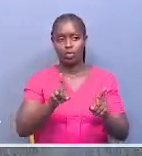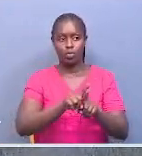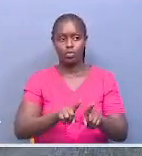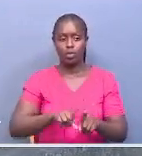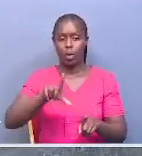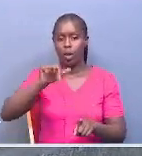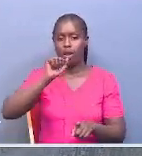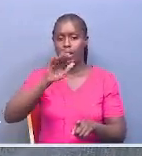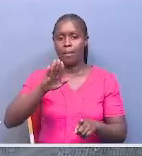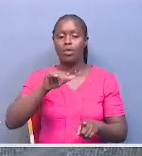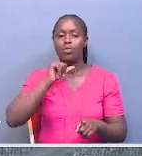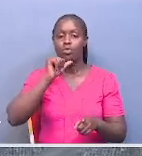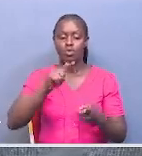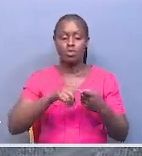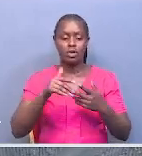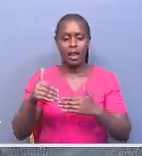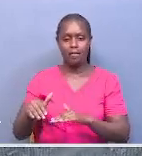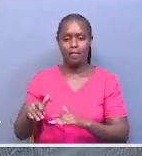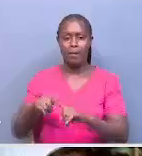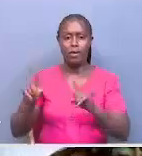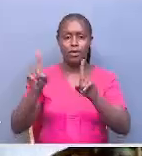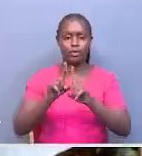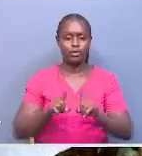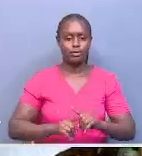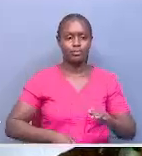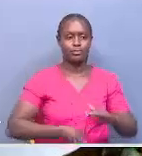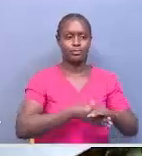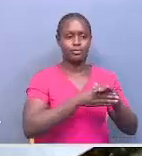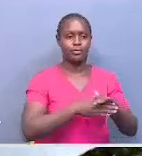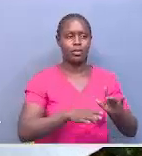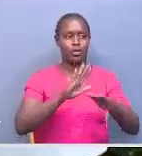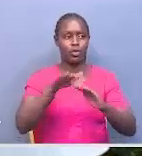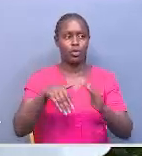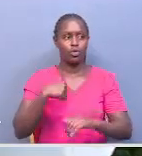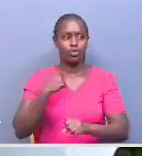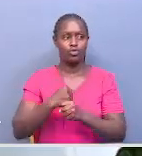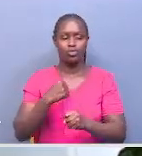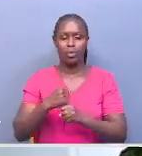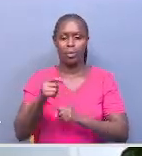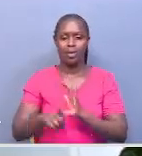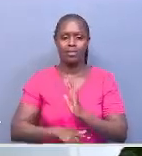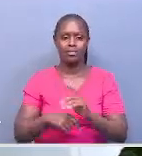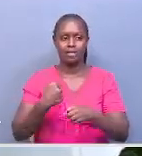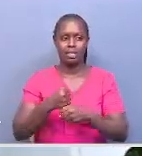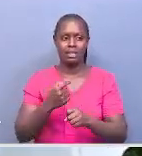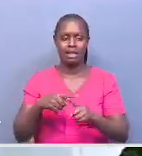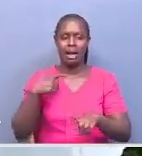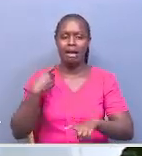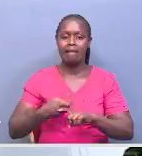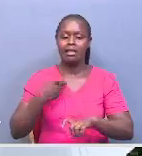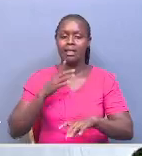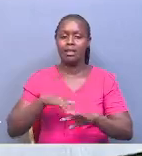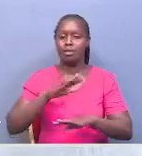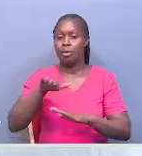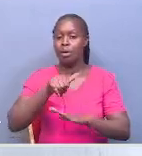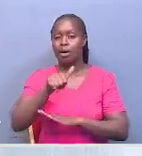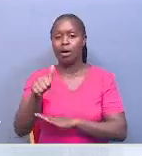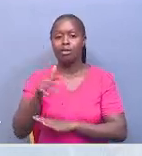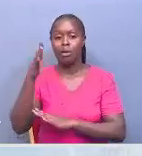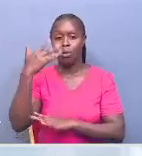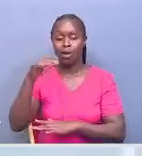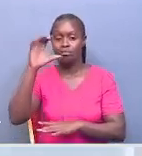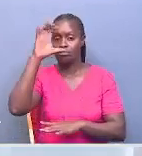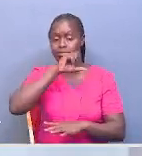technologist, was not spared in the mass dismissal. The blows of joblessness hitting him much harder than his colleagues, lack of an